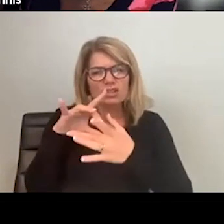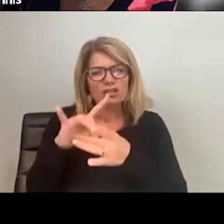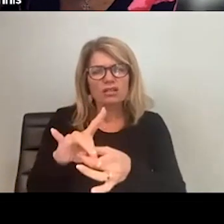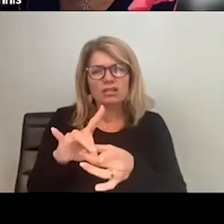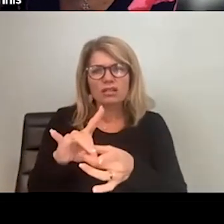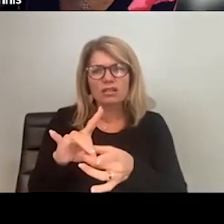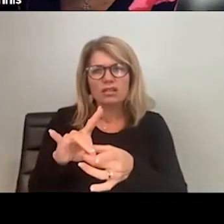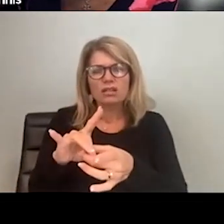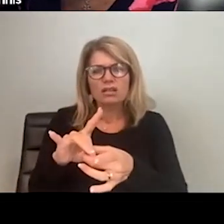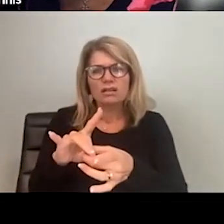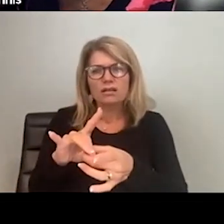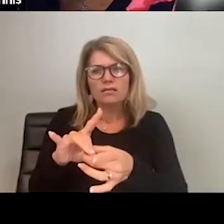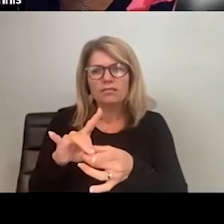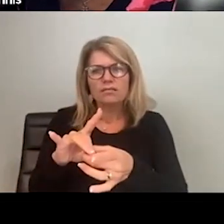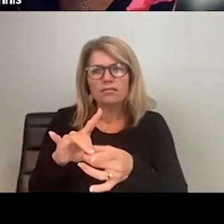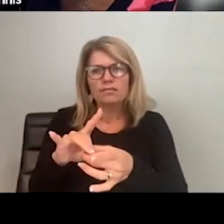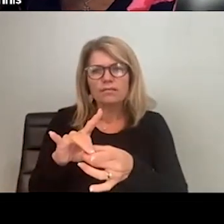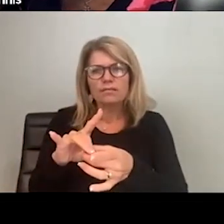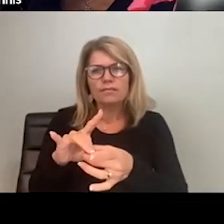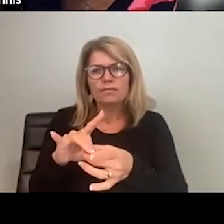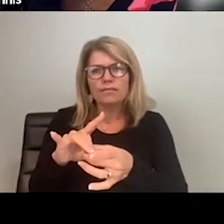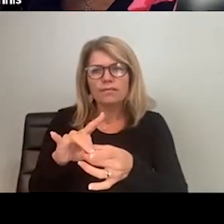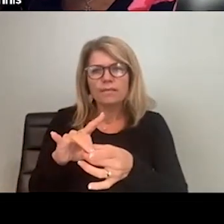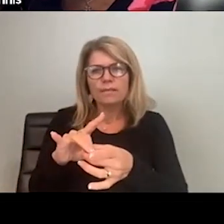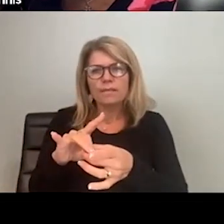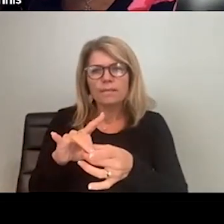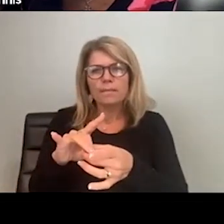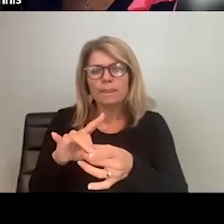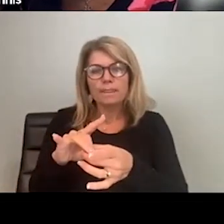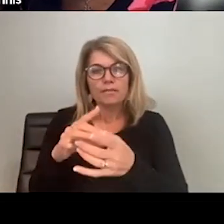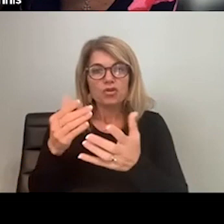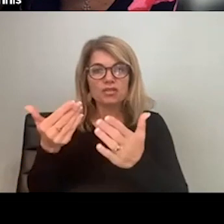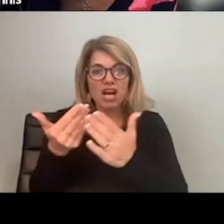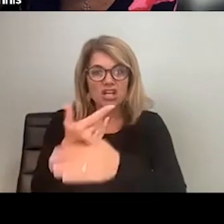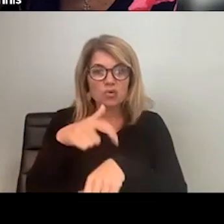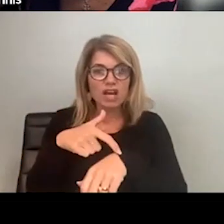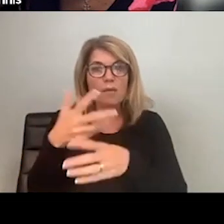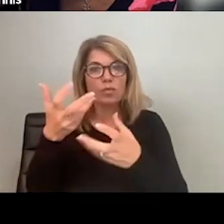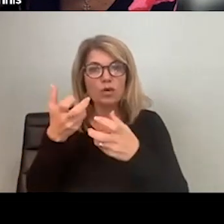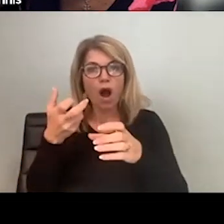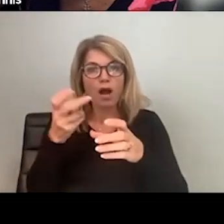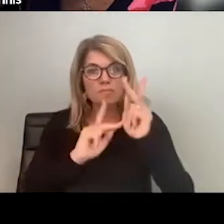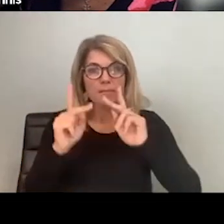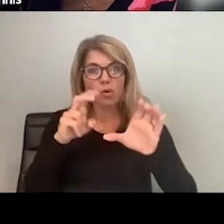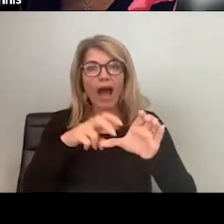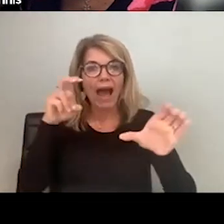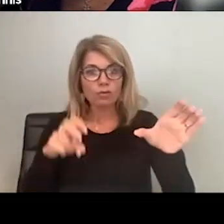about how we're in a new time where we want to keep people out of the emergency room. And of